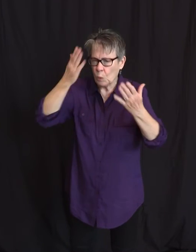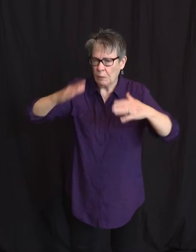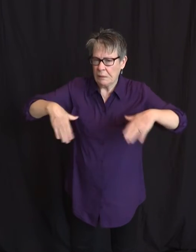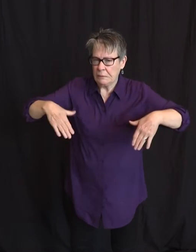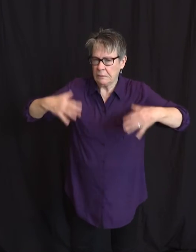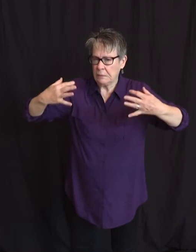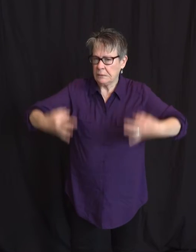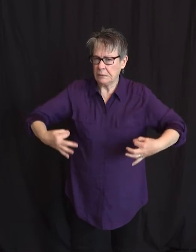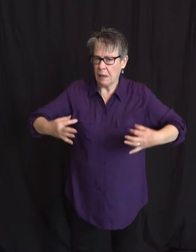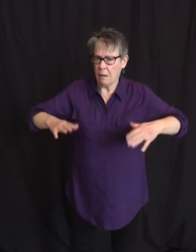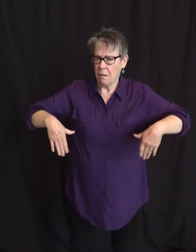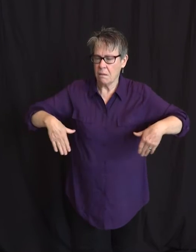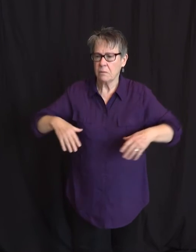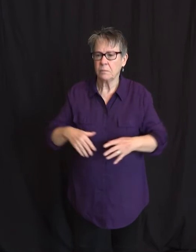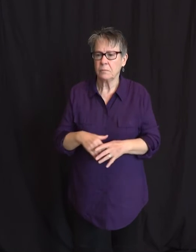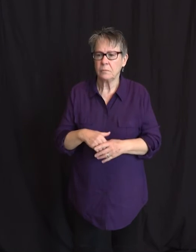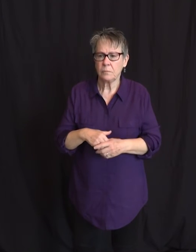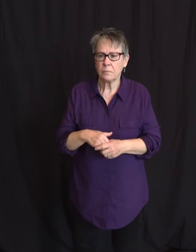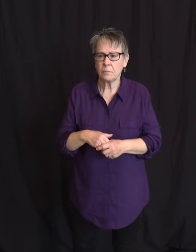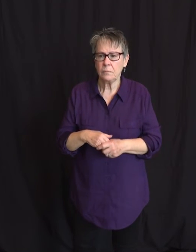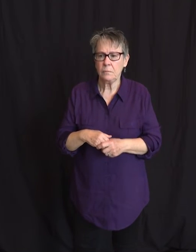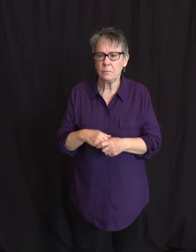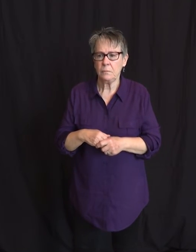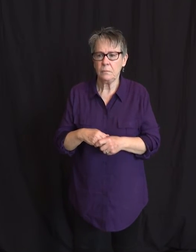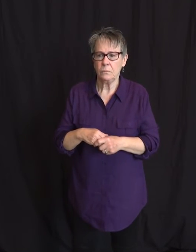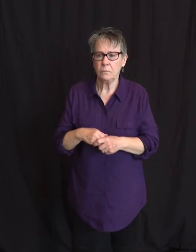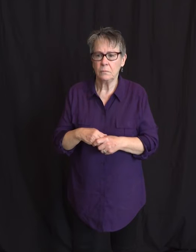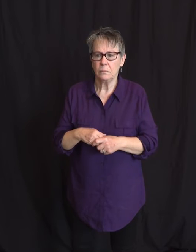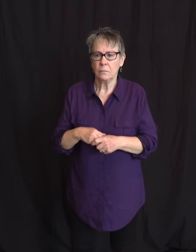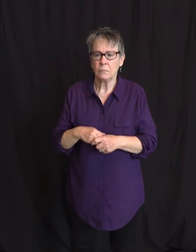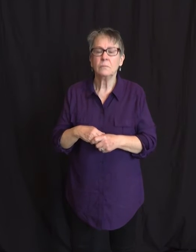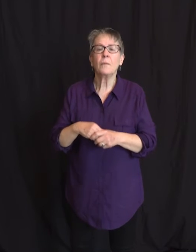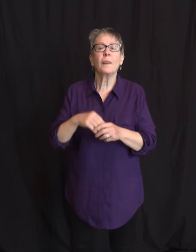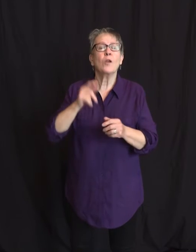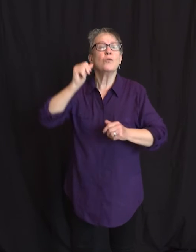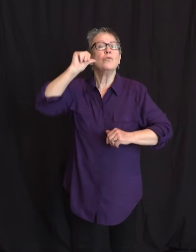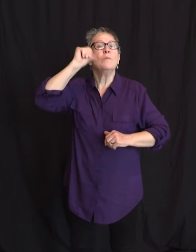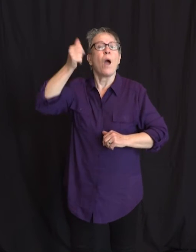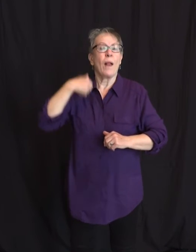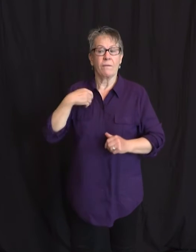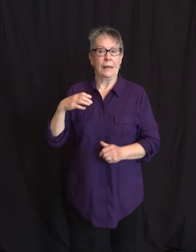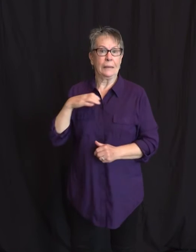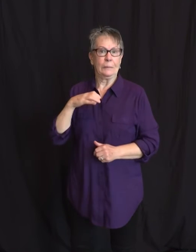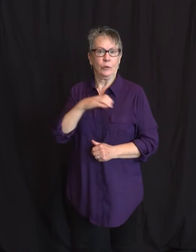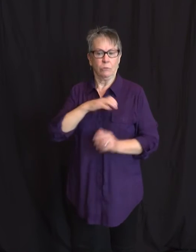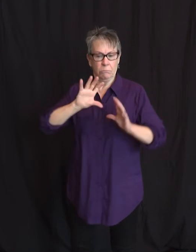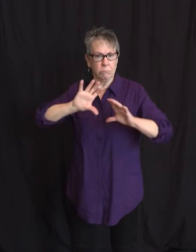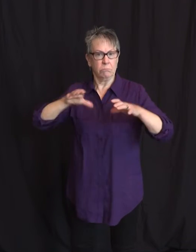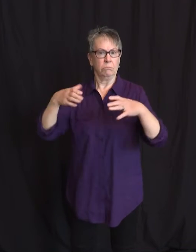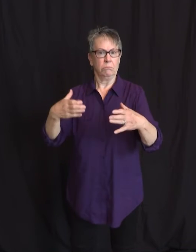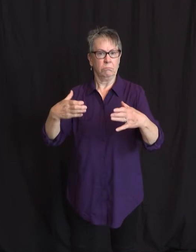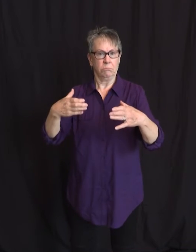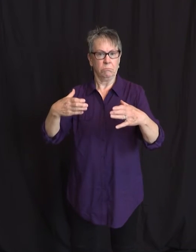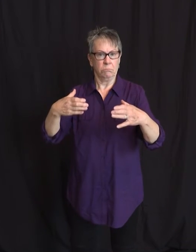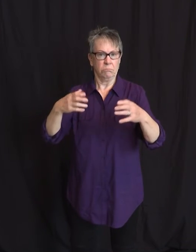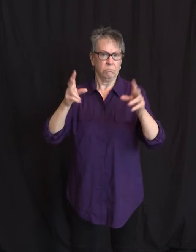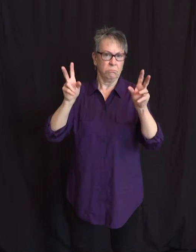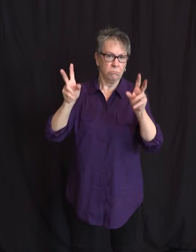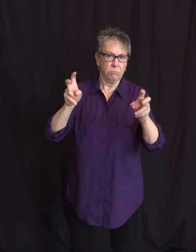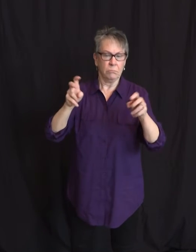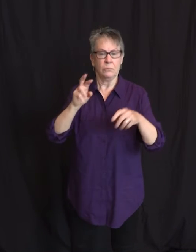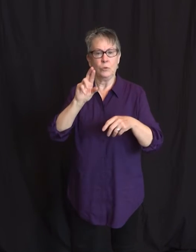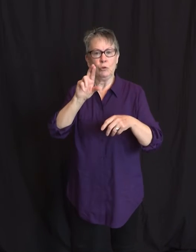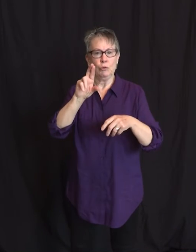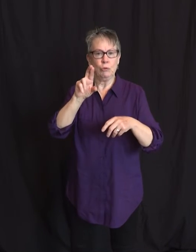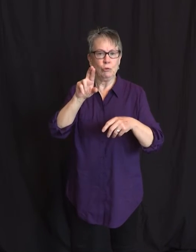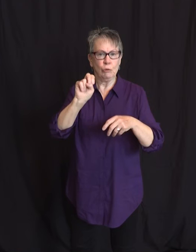whose members will be made public tomorrow. They're going to be an extraordinary group of folks. You know, these are